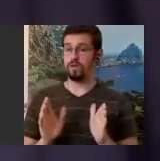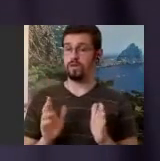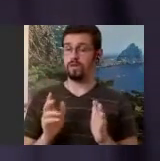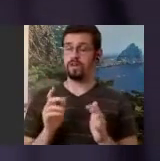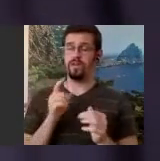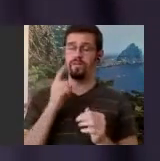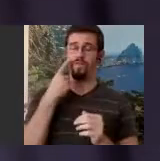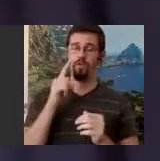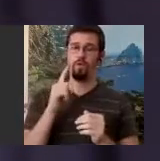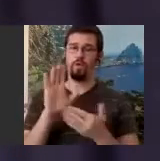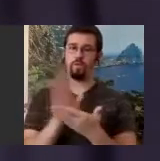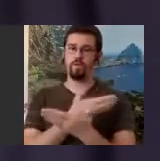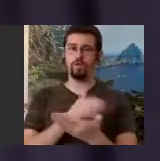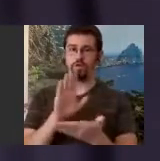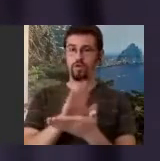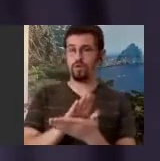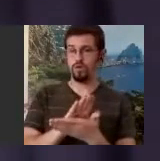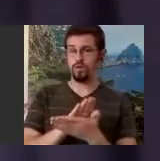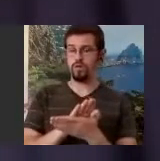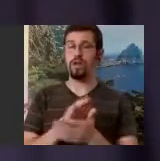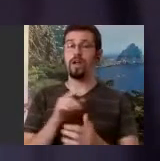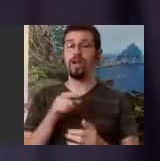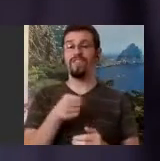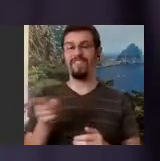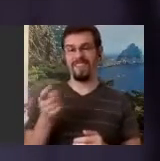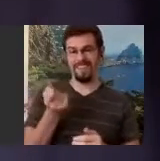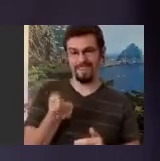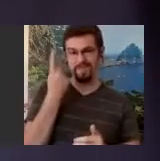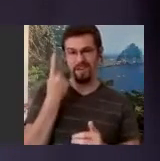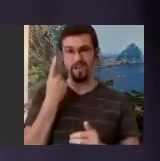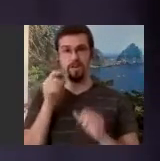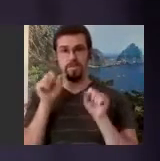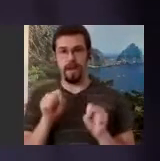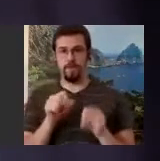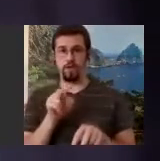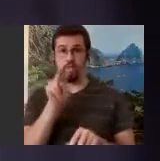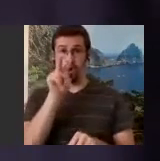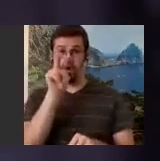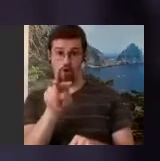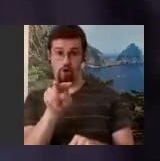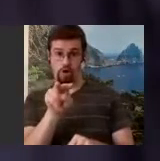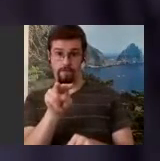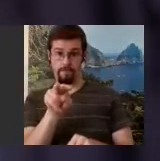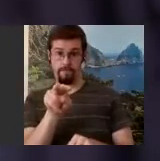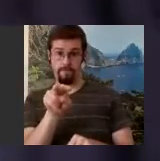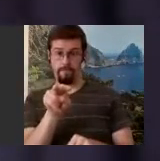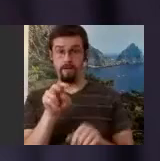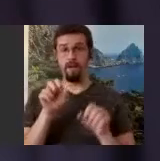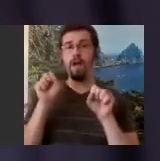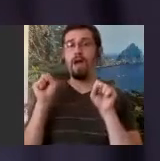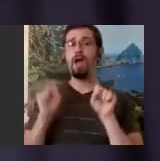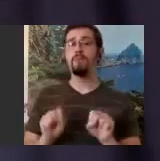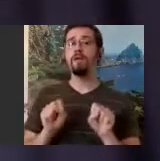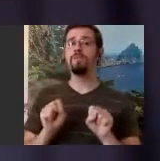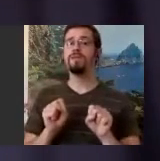and they are expected in this exercise to be able to look at this piece of music and to tell